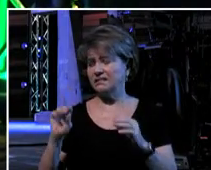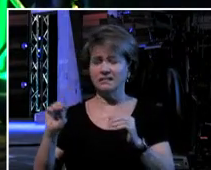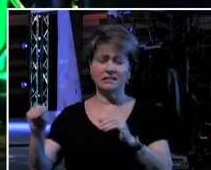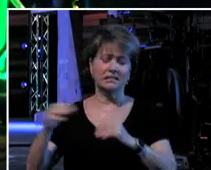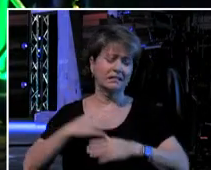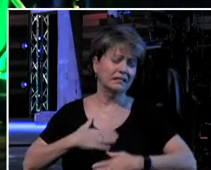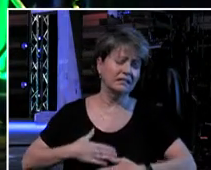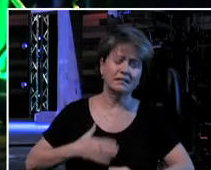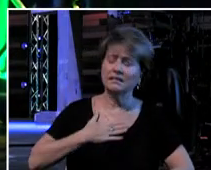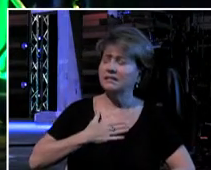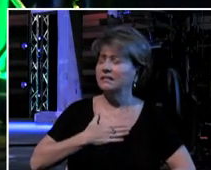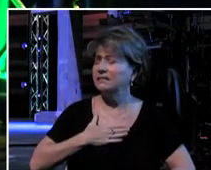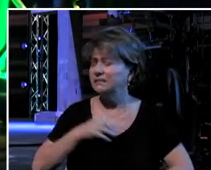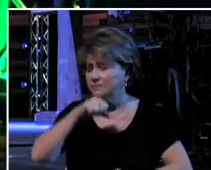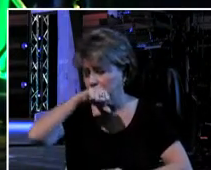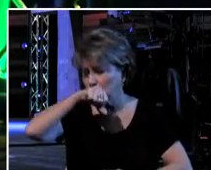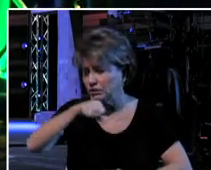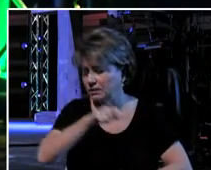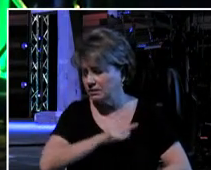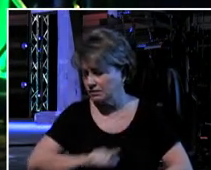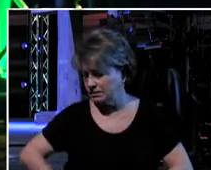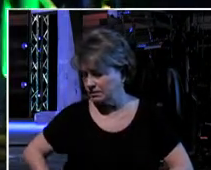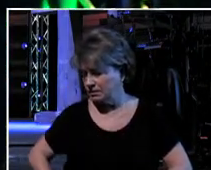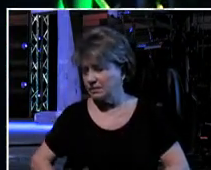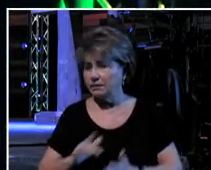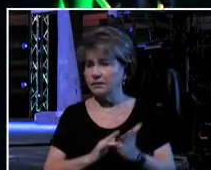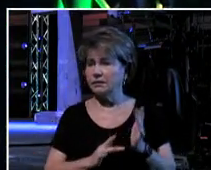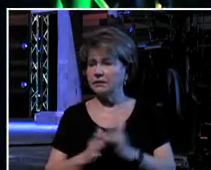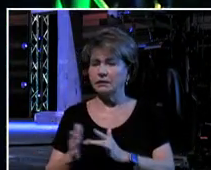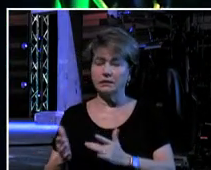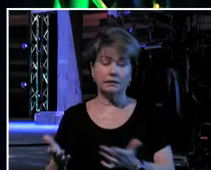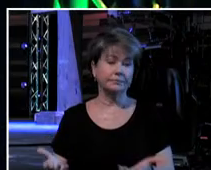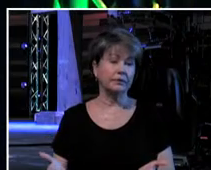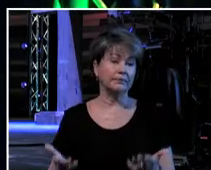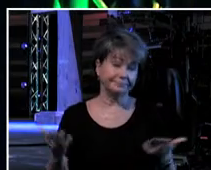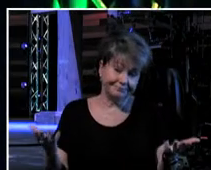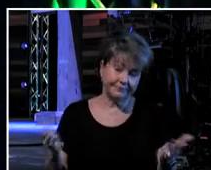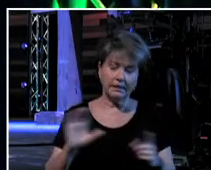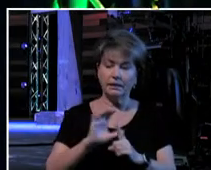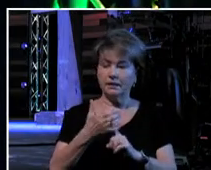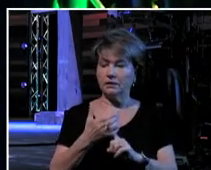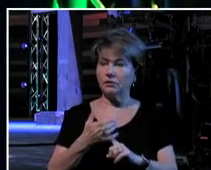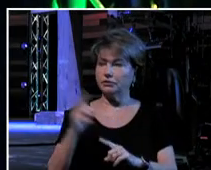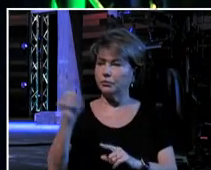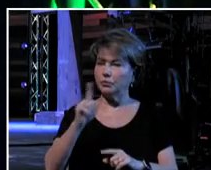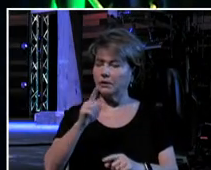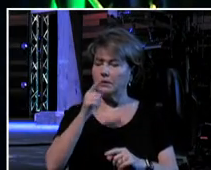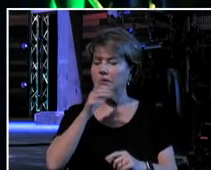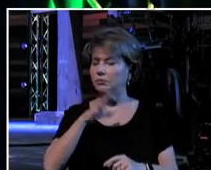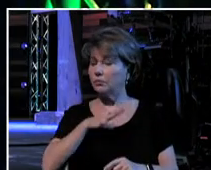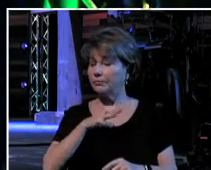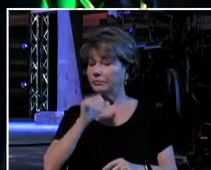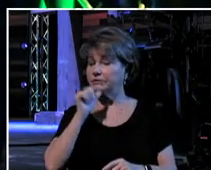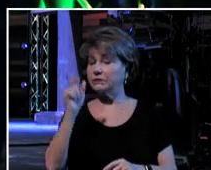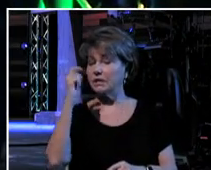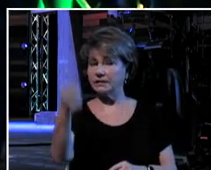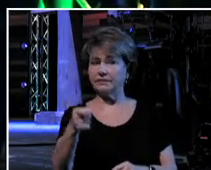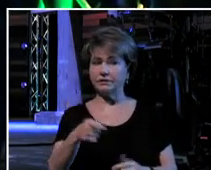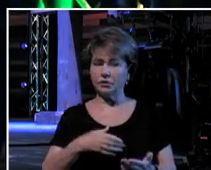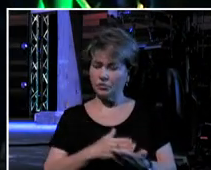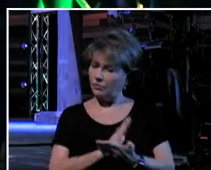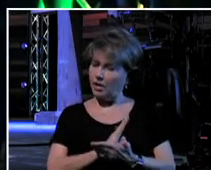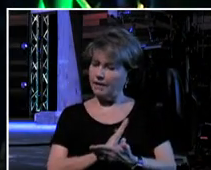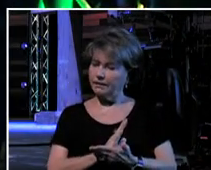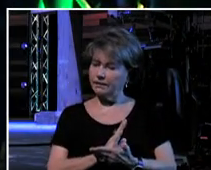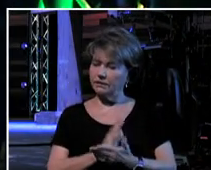Lord Jesus? By the way, in a culture where a woman was not given the right to